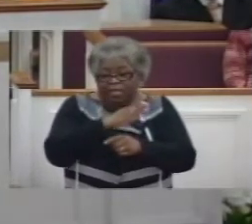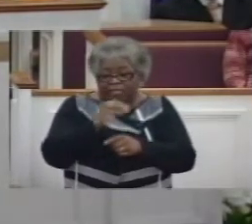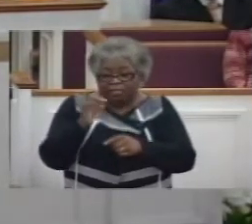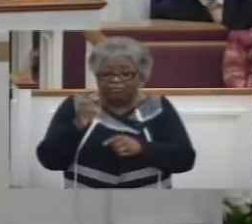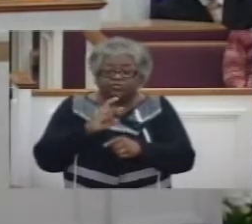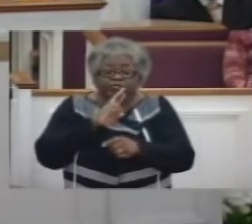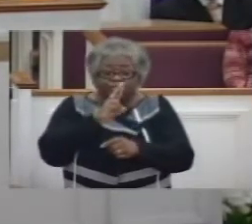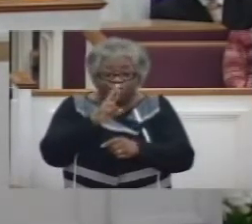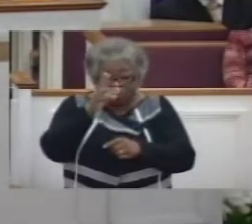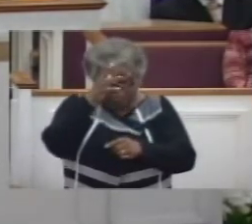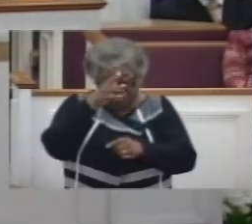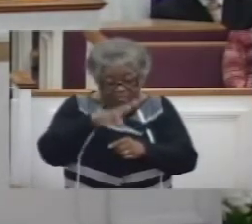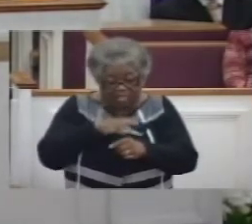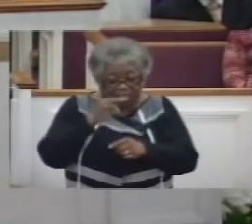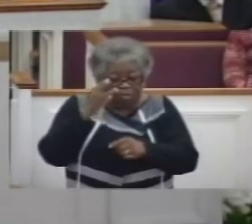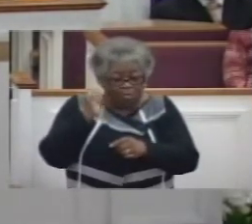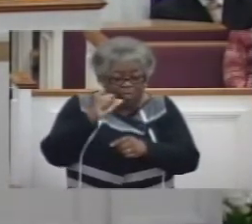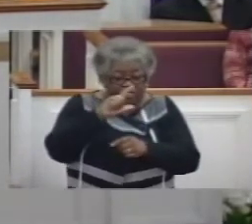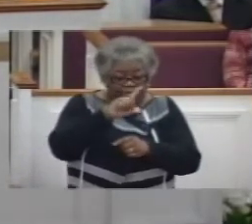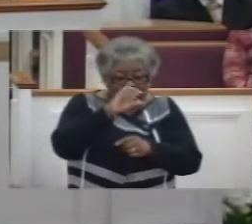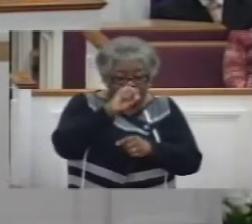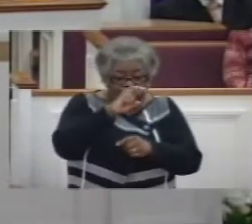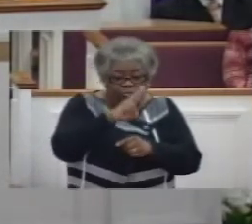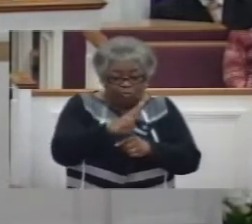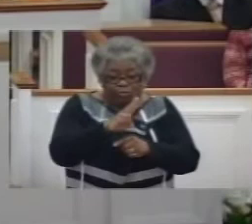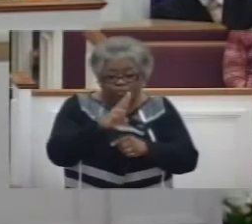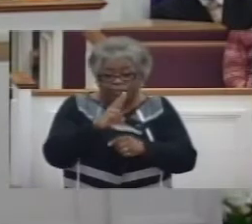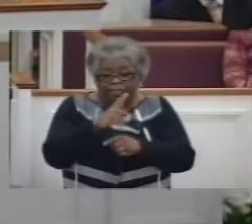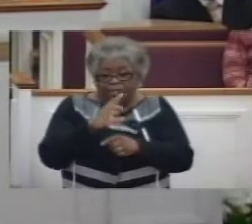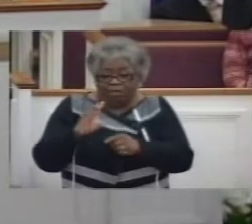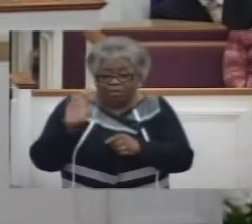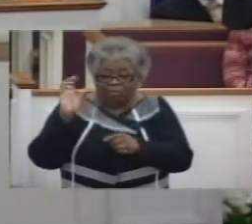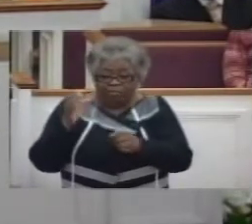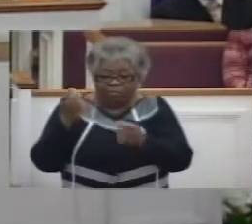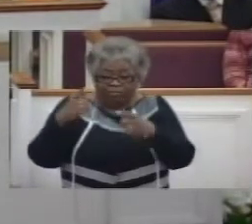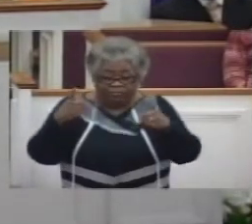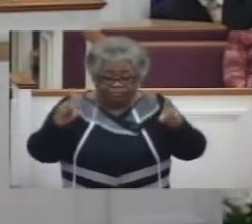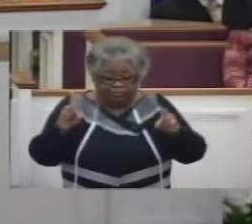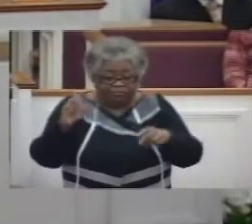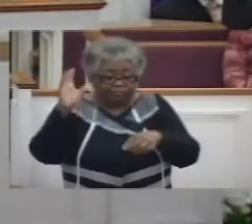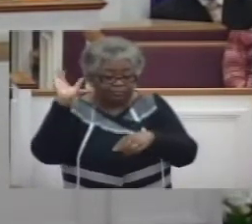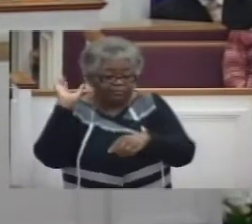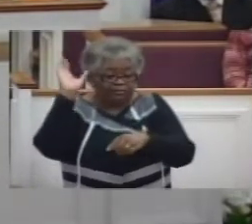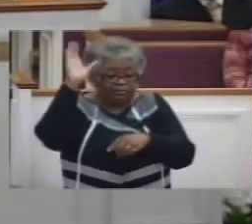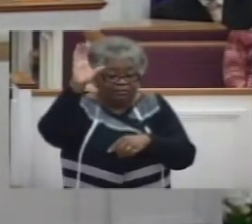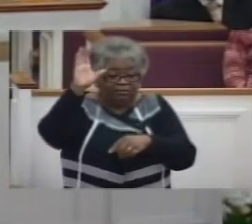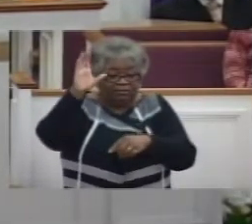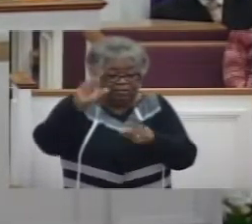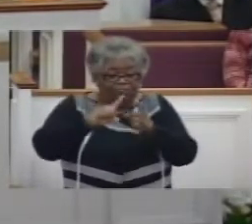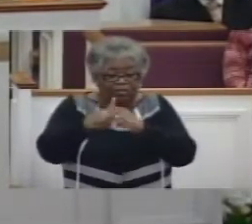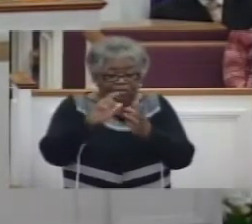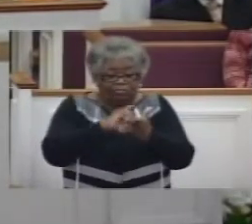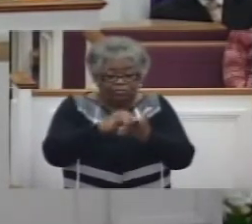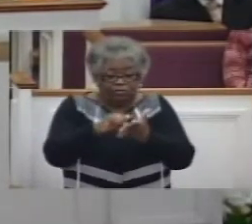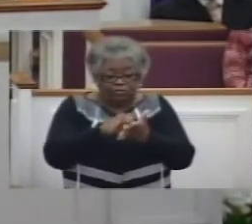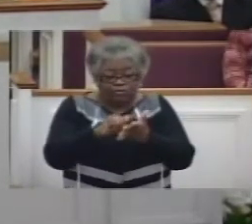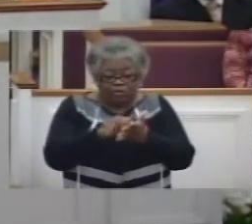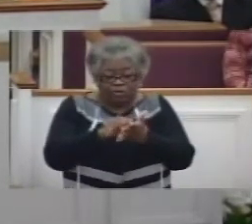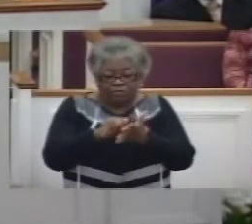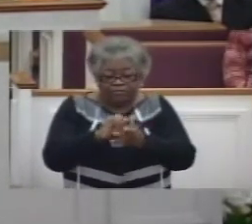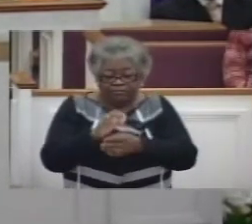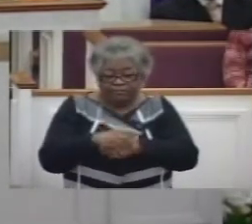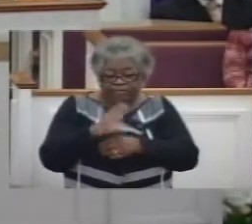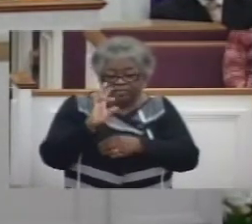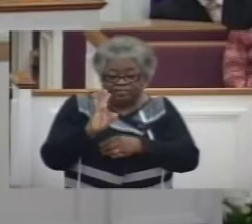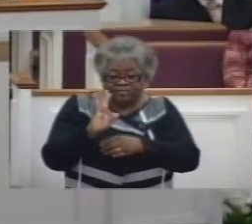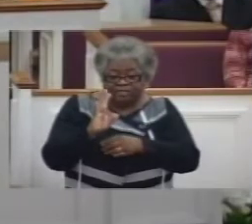real name, given name, was Lou Alcindor. Lou Alcindor from New York City stood